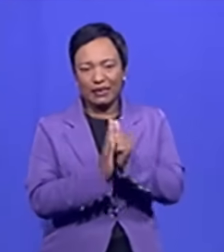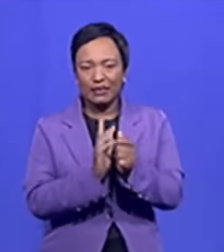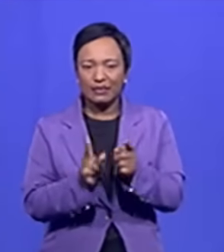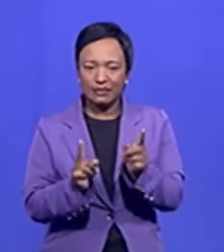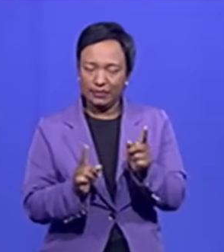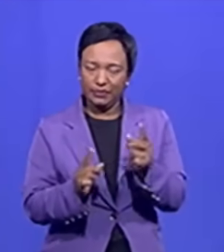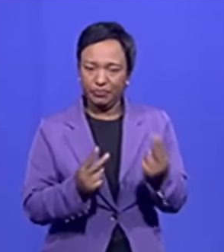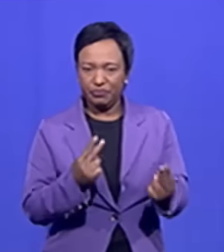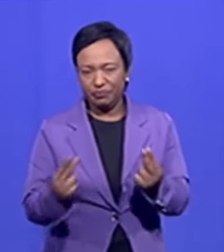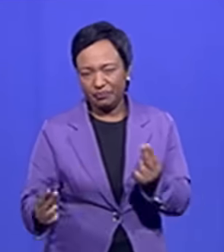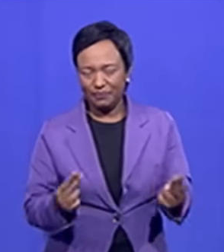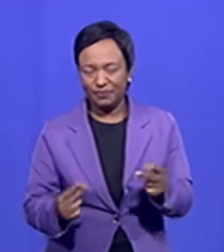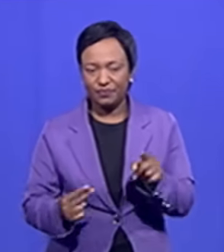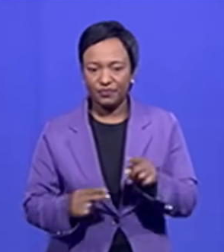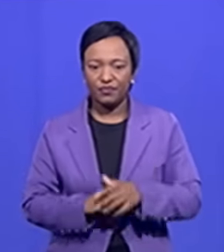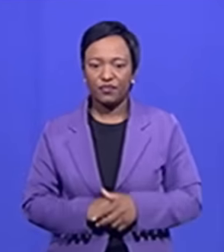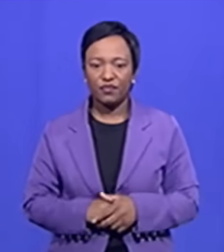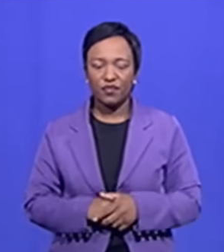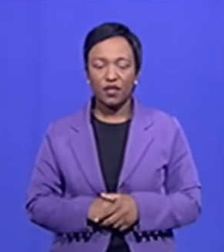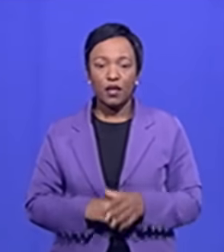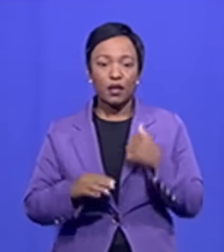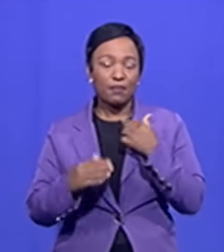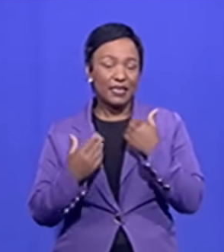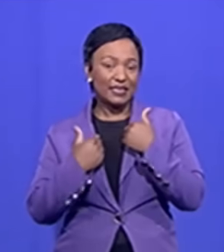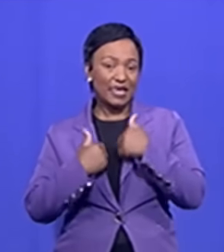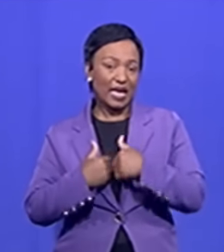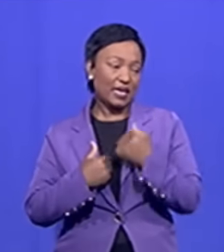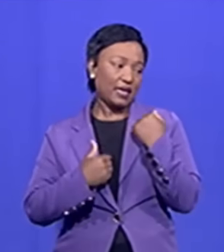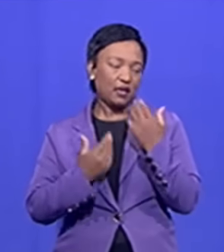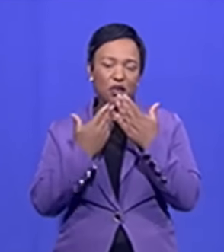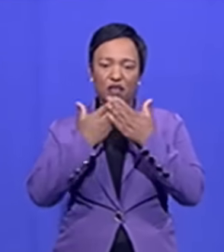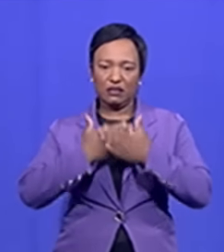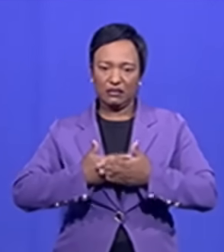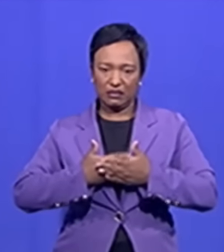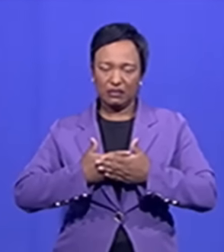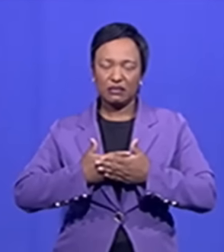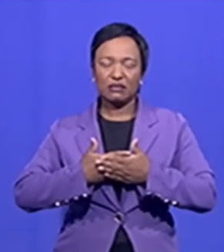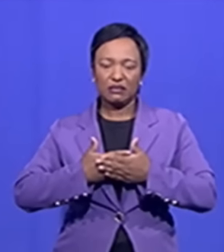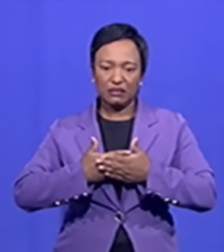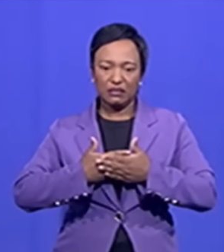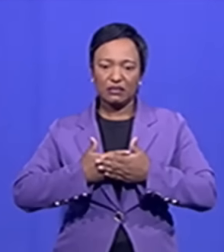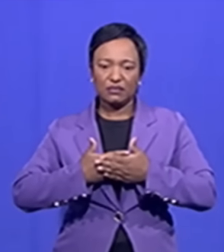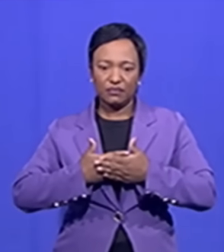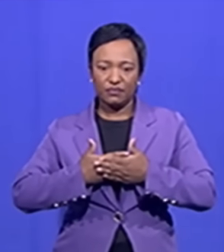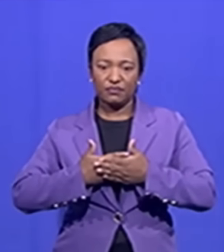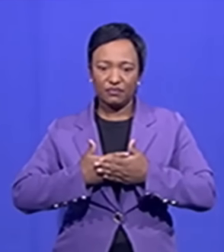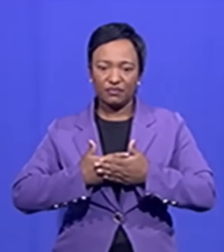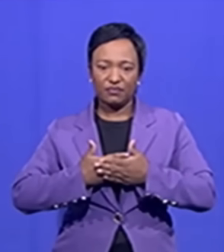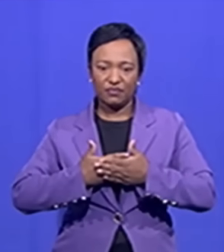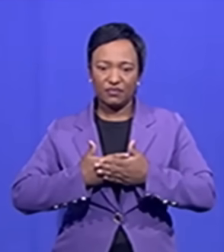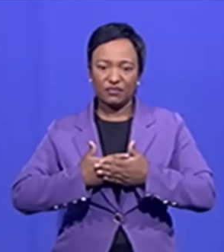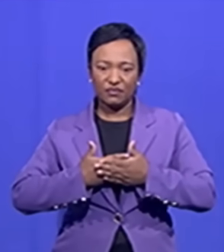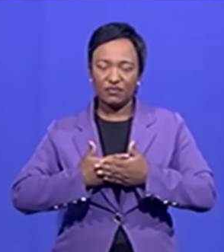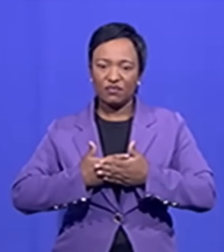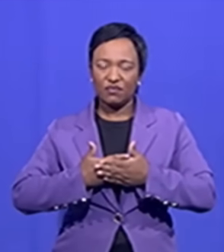have observed on Sunday evening how our streets were